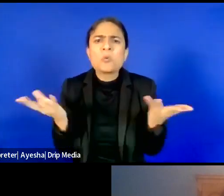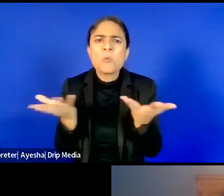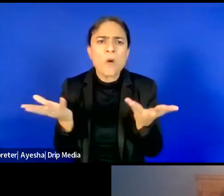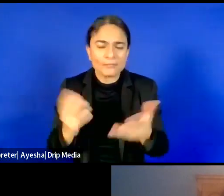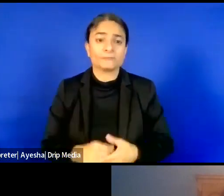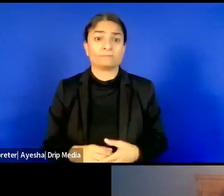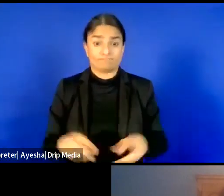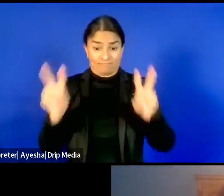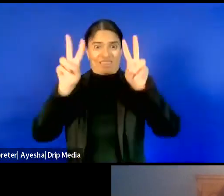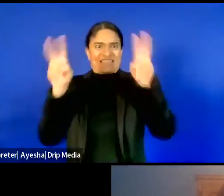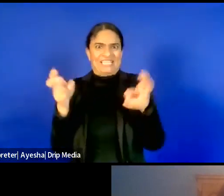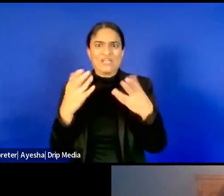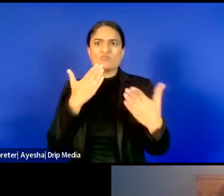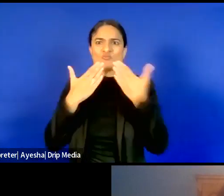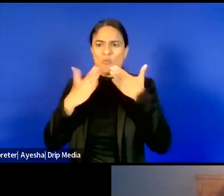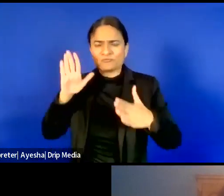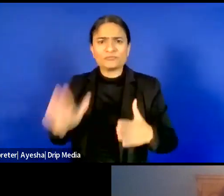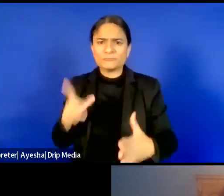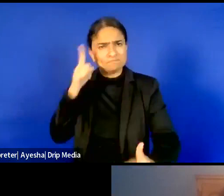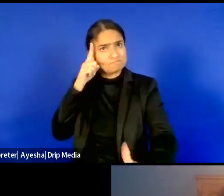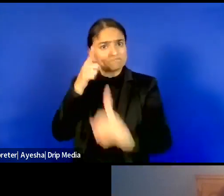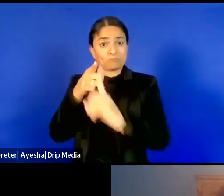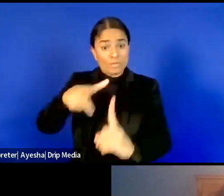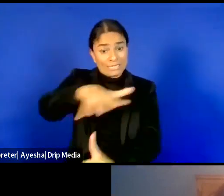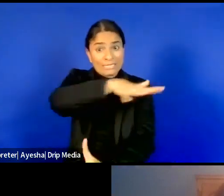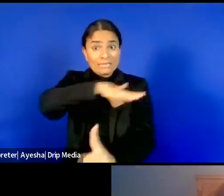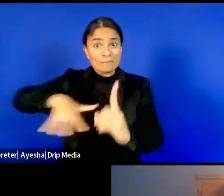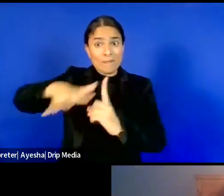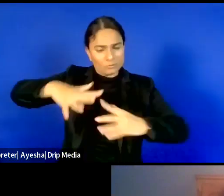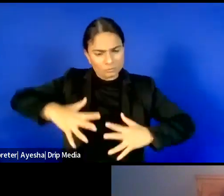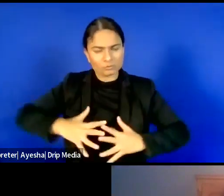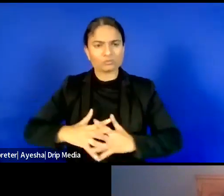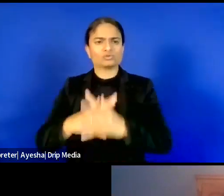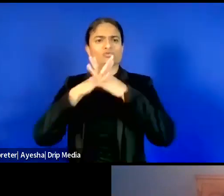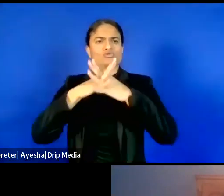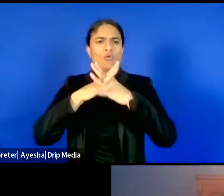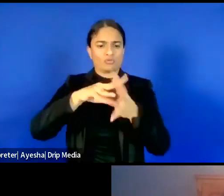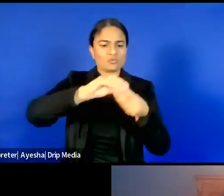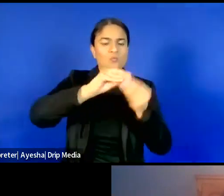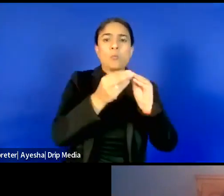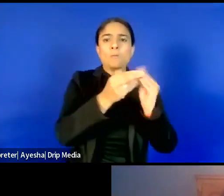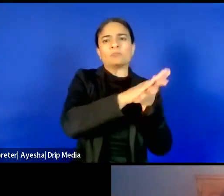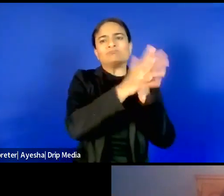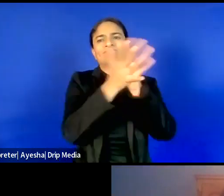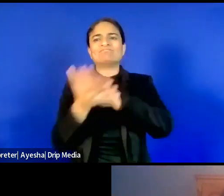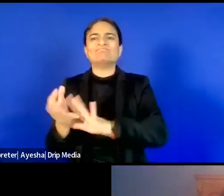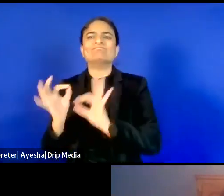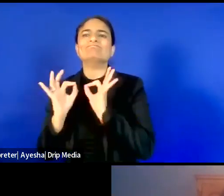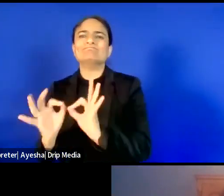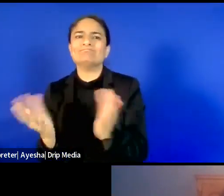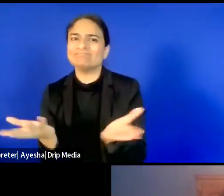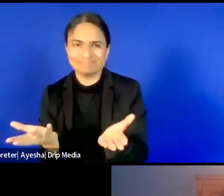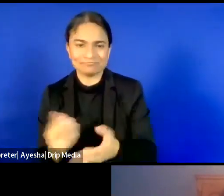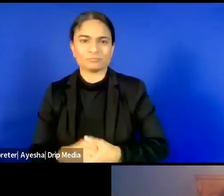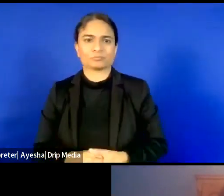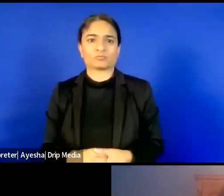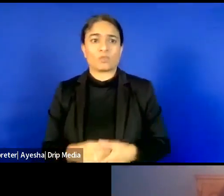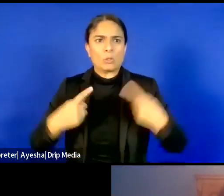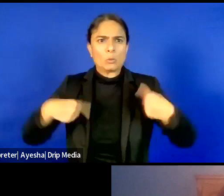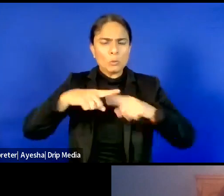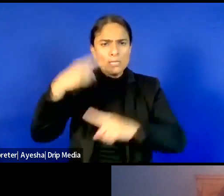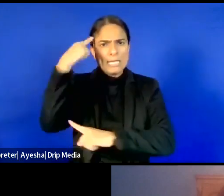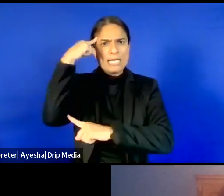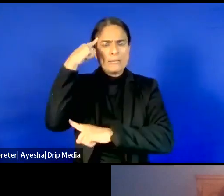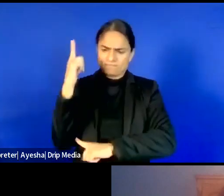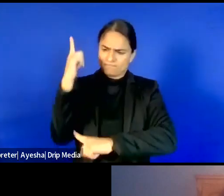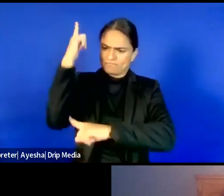when we were beginning to plan the conference, it was around the time of Generation Equality Forum and the call for commitments being